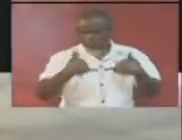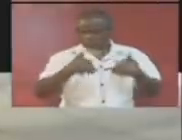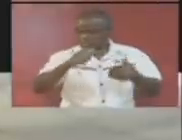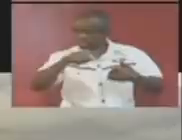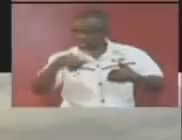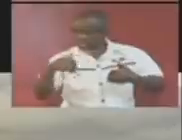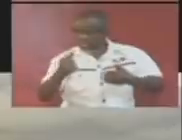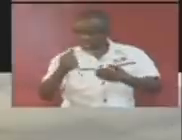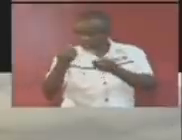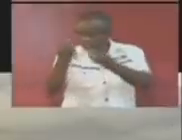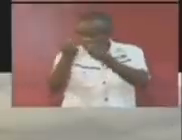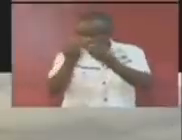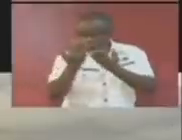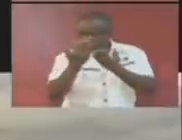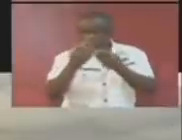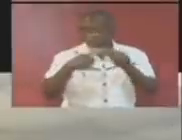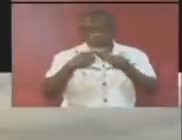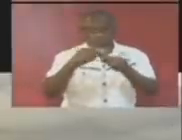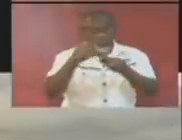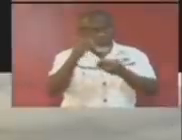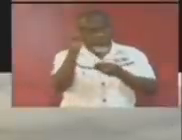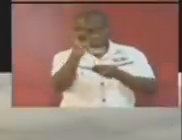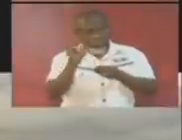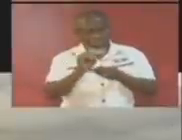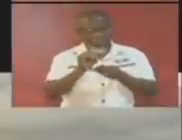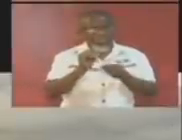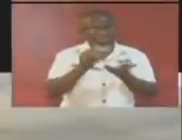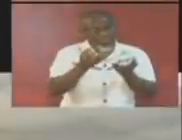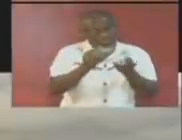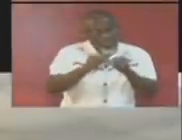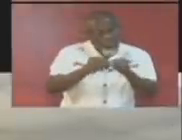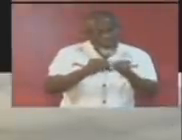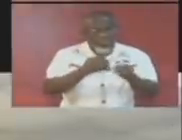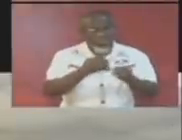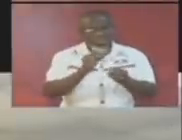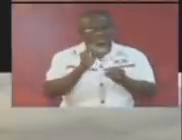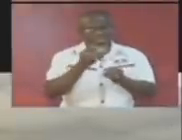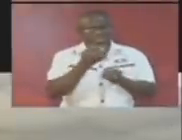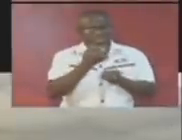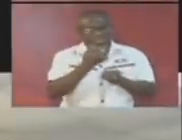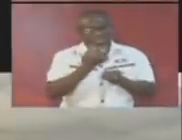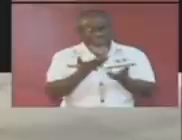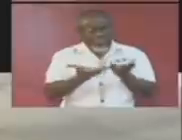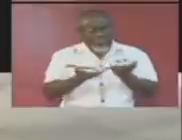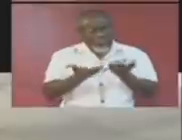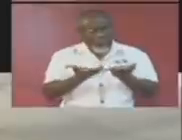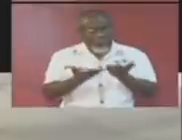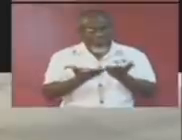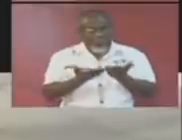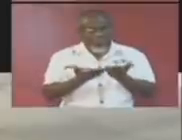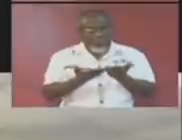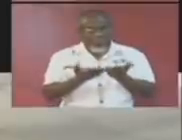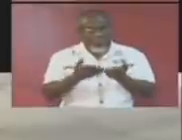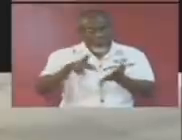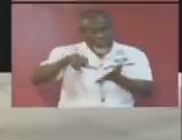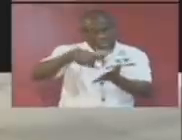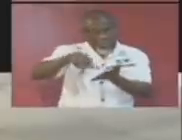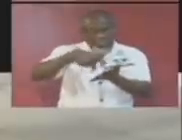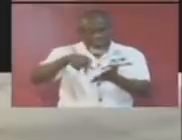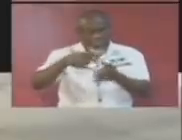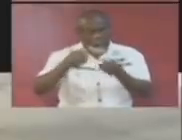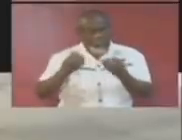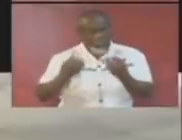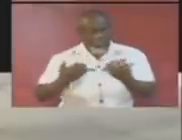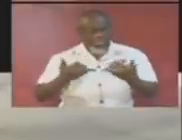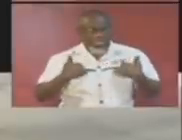point, based on percentage or otherwise, to say how much these DESA parties are